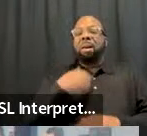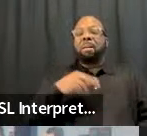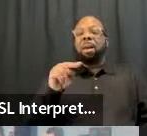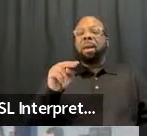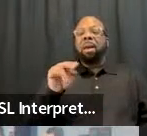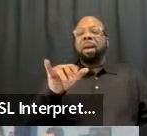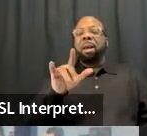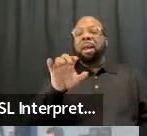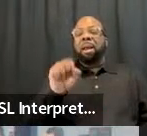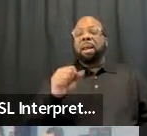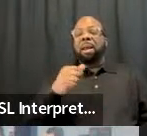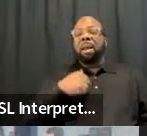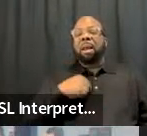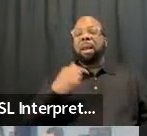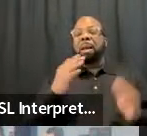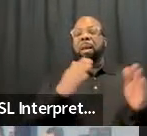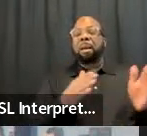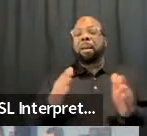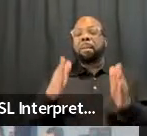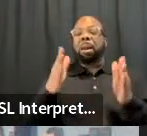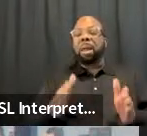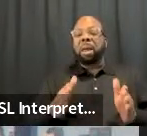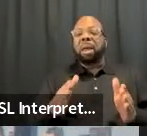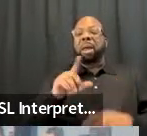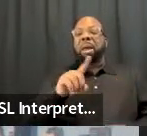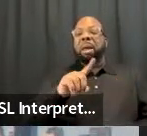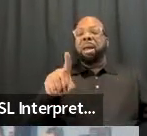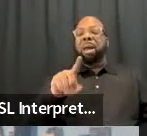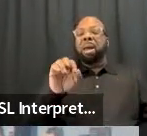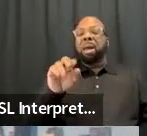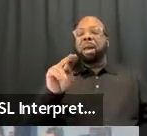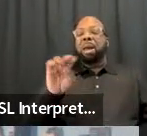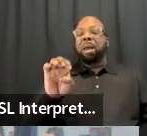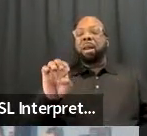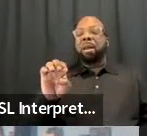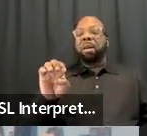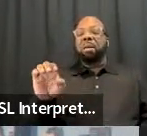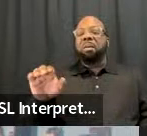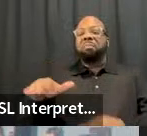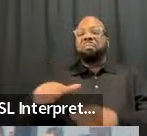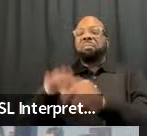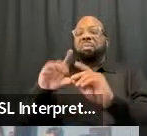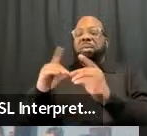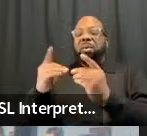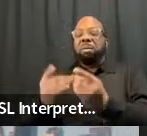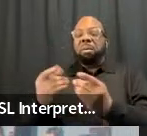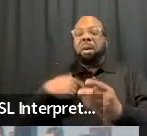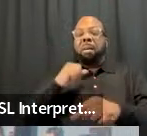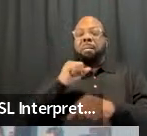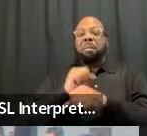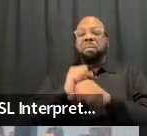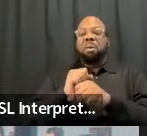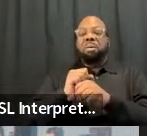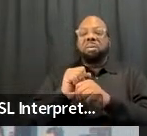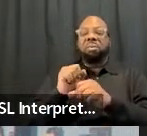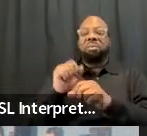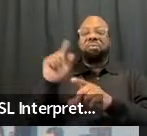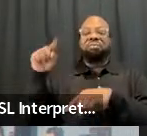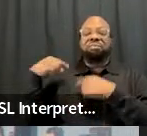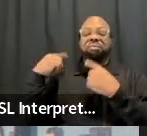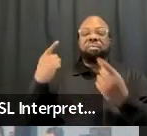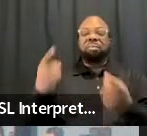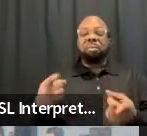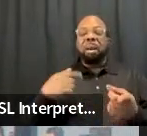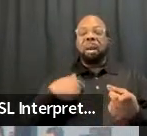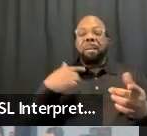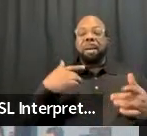Klingel. I'm a planner in the zoning division here at New York City Planning. I personally have been working on a lot of these issues for quite some time, and I'm really excited